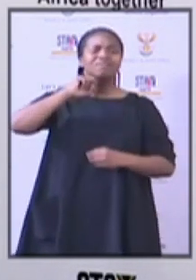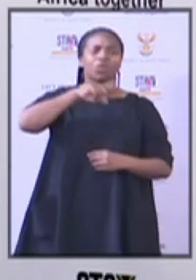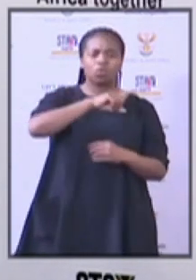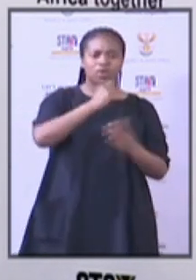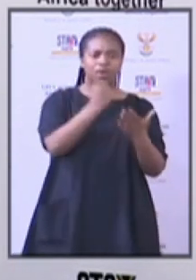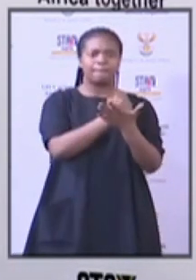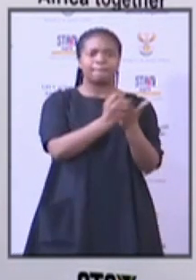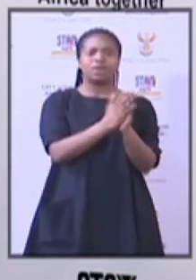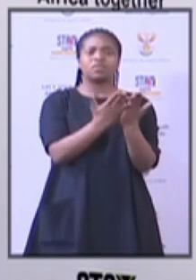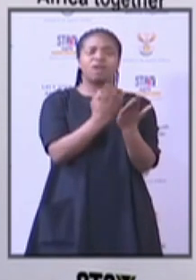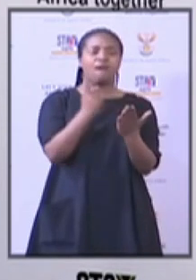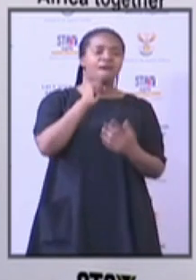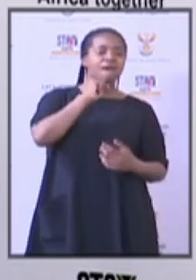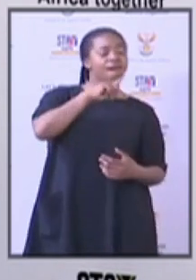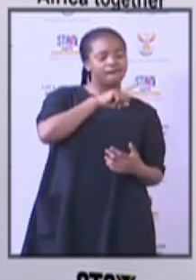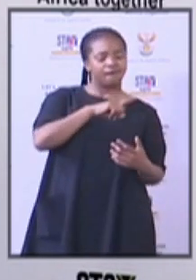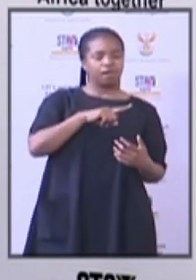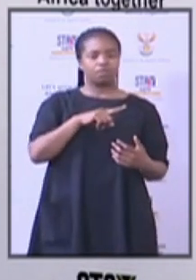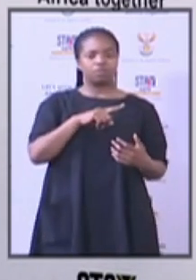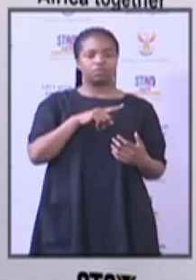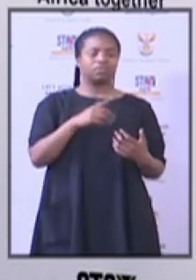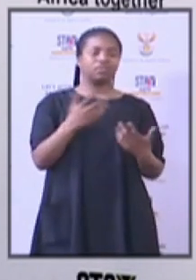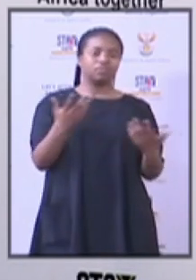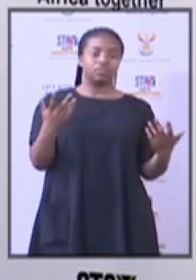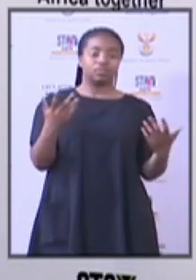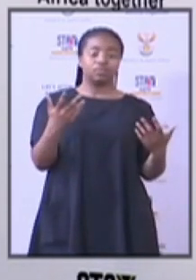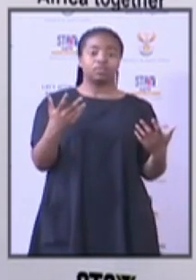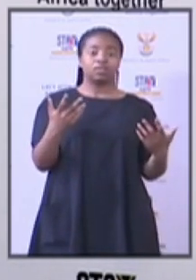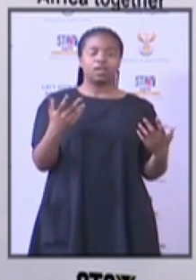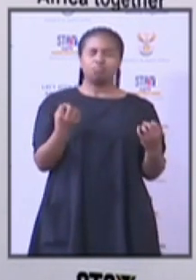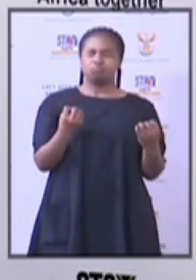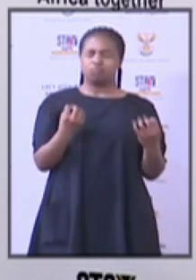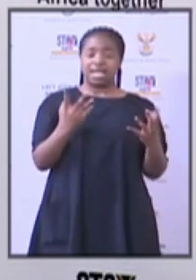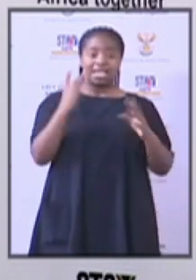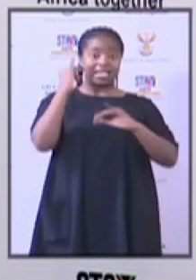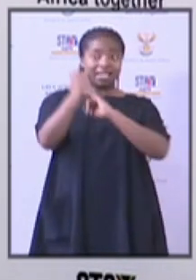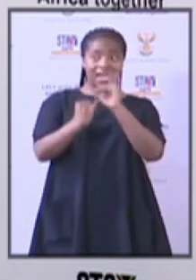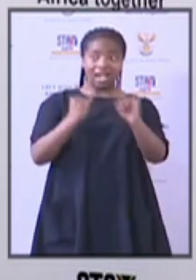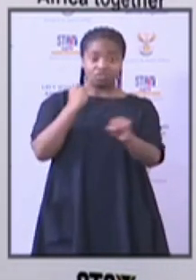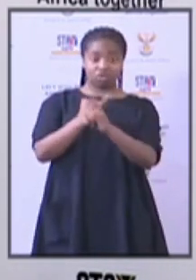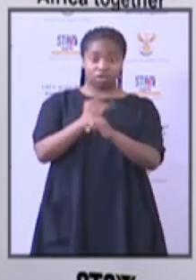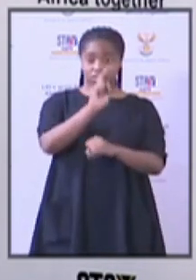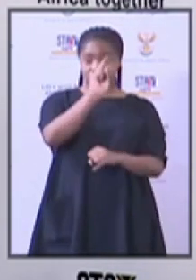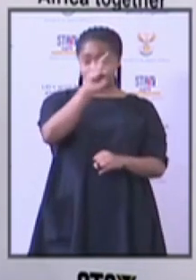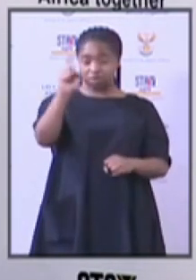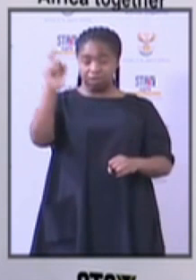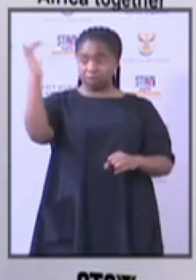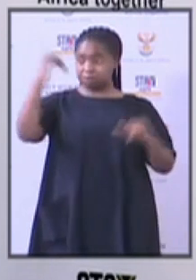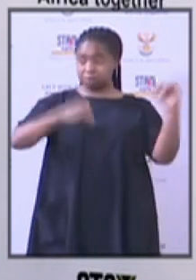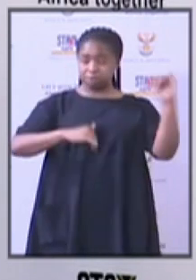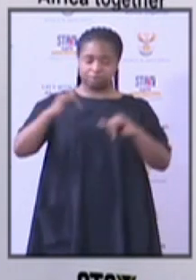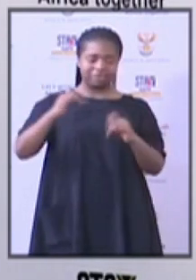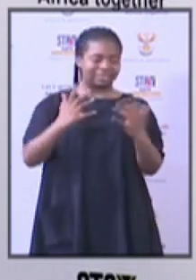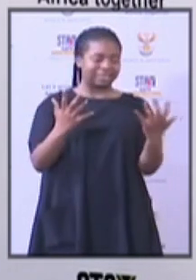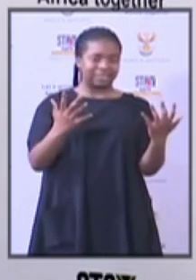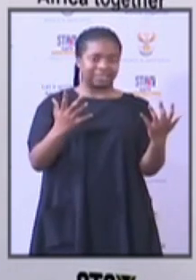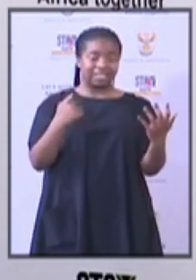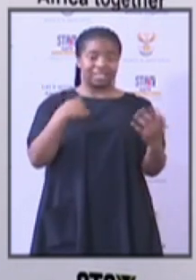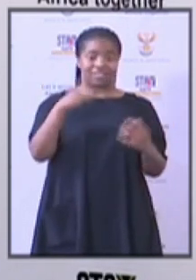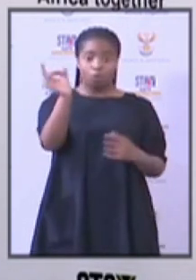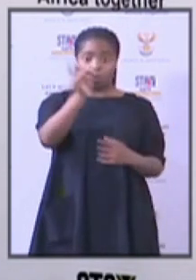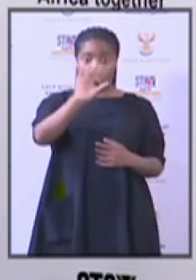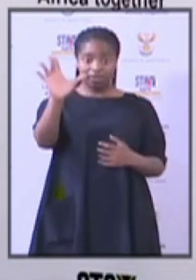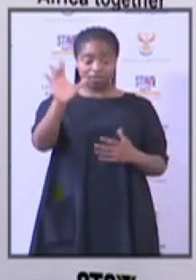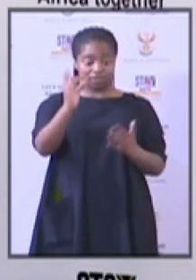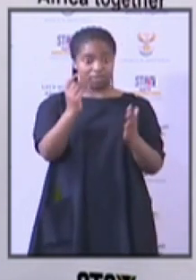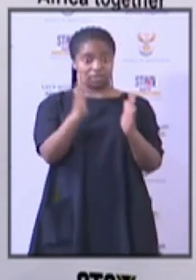passport fraud, which is so prevalent among international syndicates. So once we issue a passport once, it's